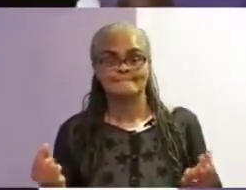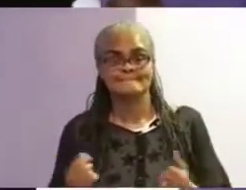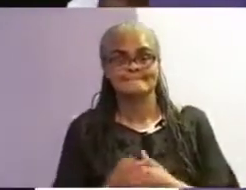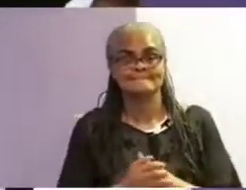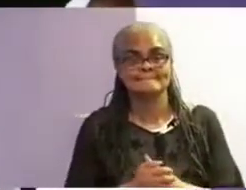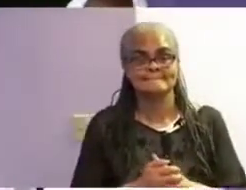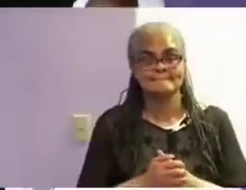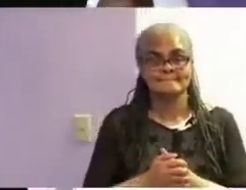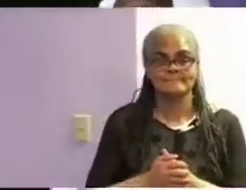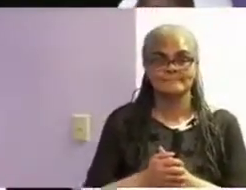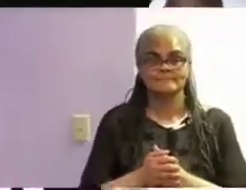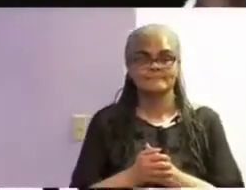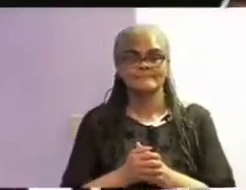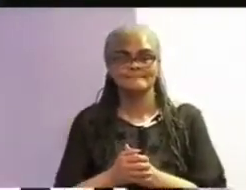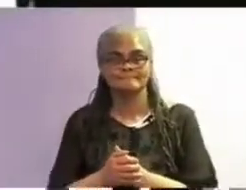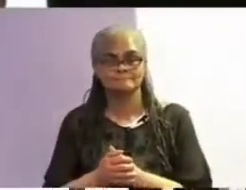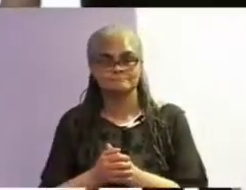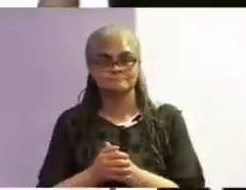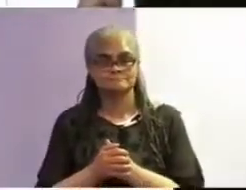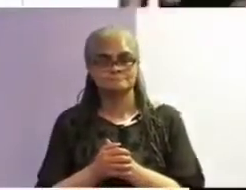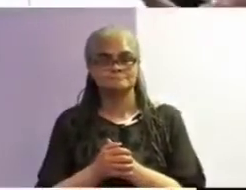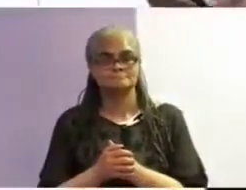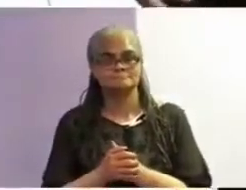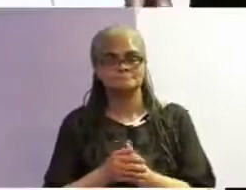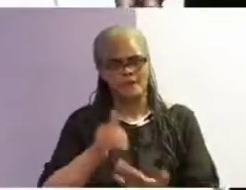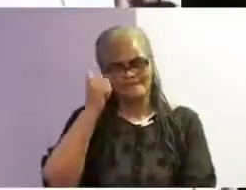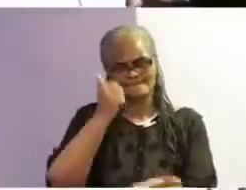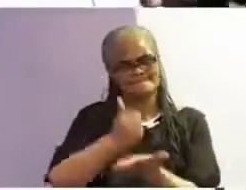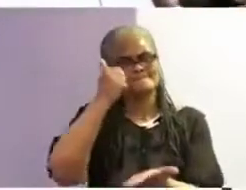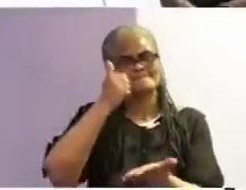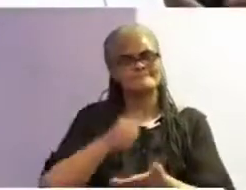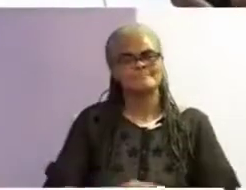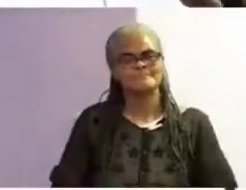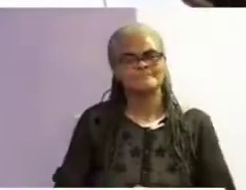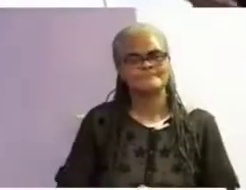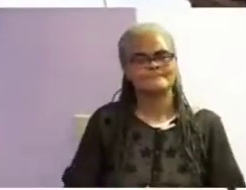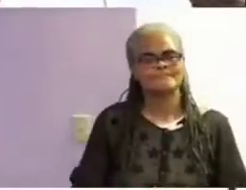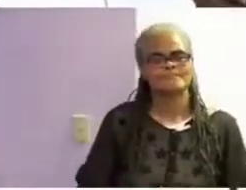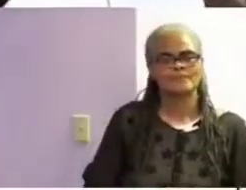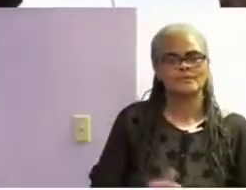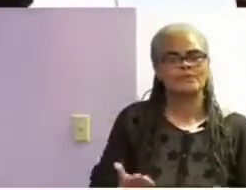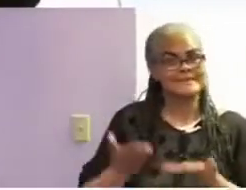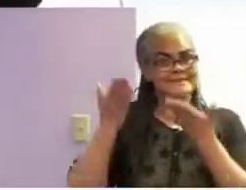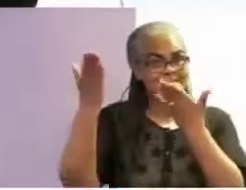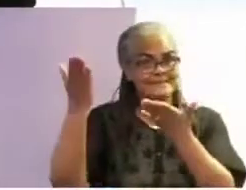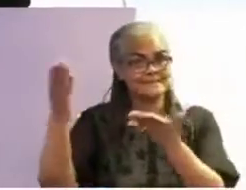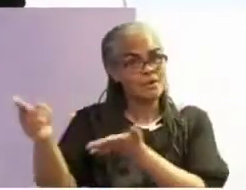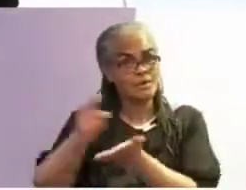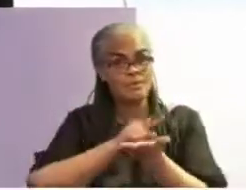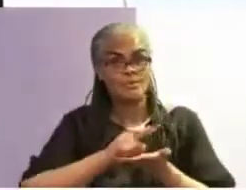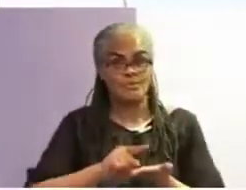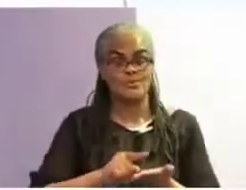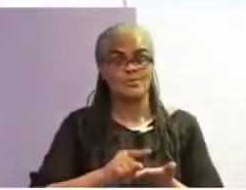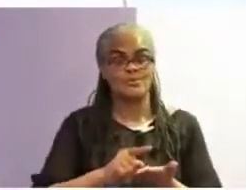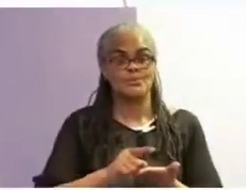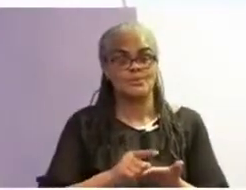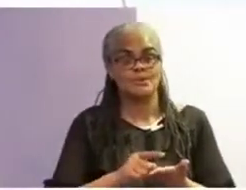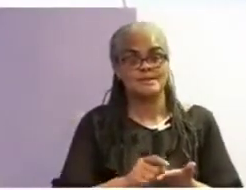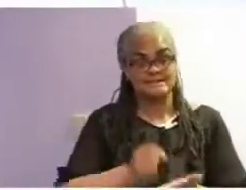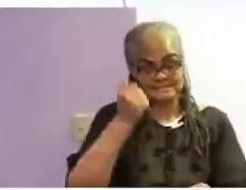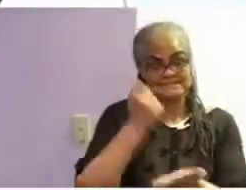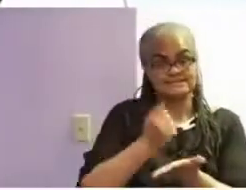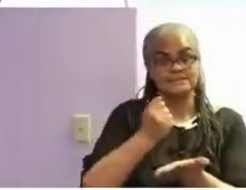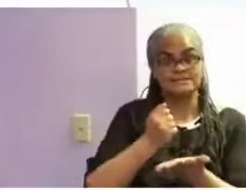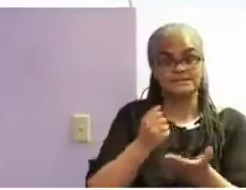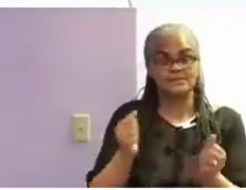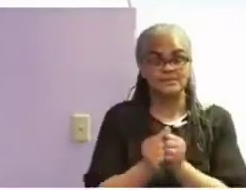is seal. We want to seal what we've given all week. I want you to seal it with this offering.